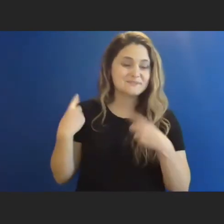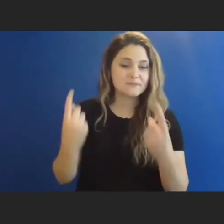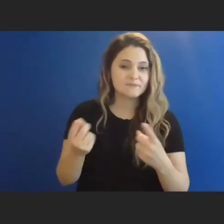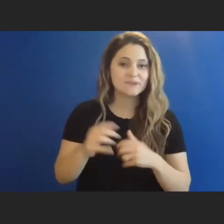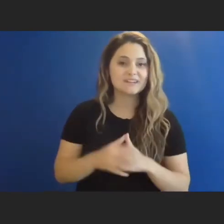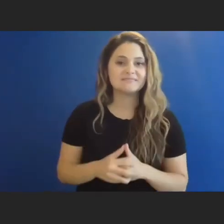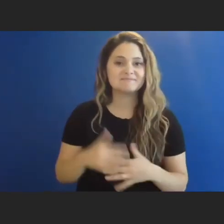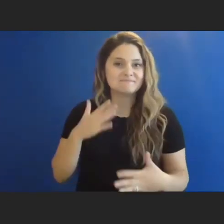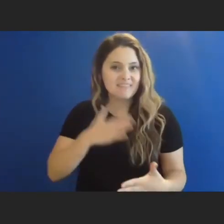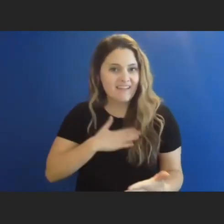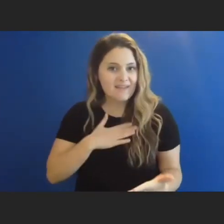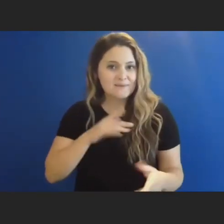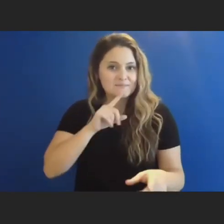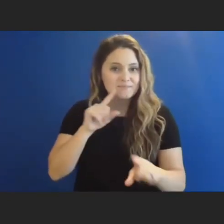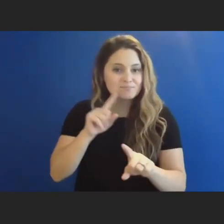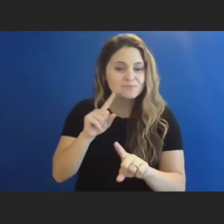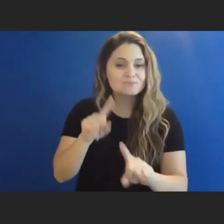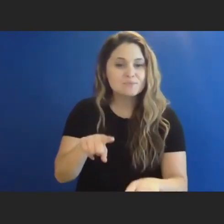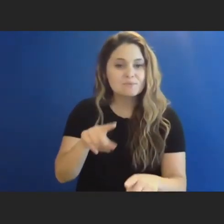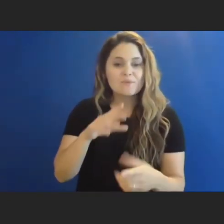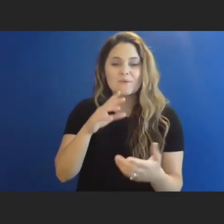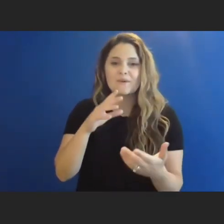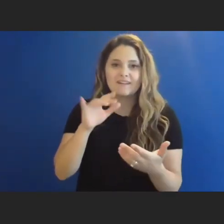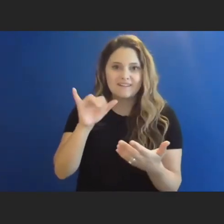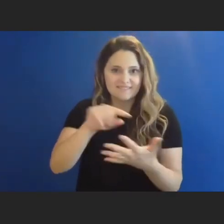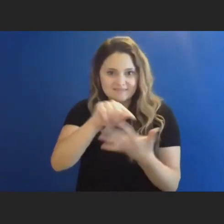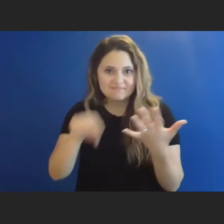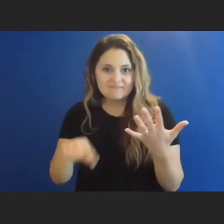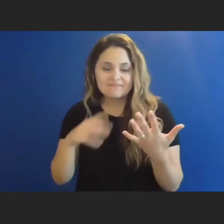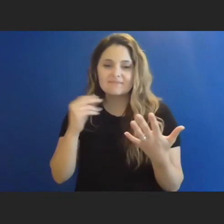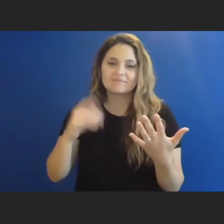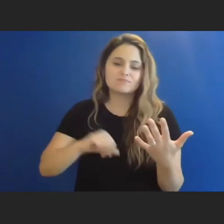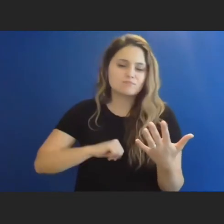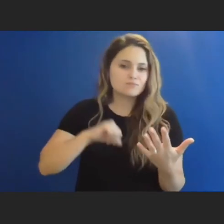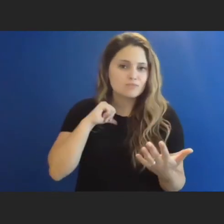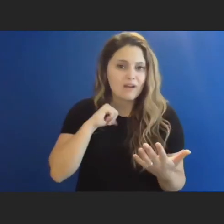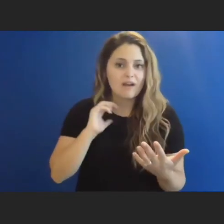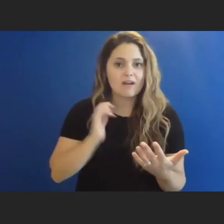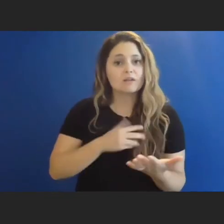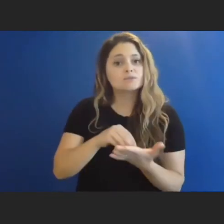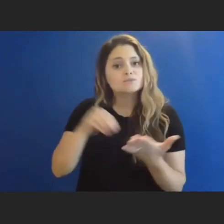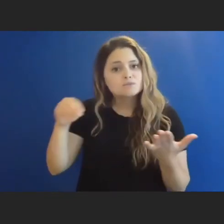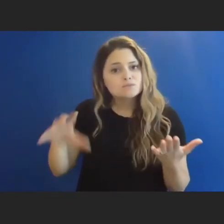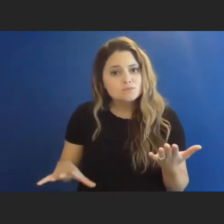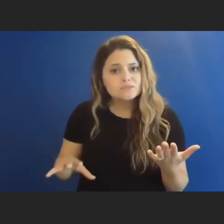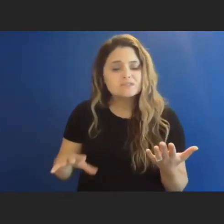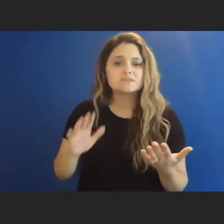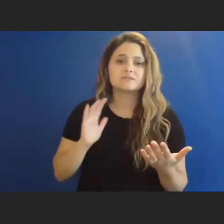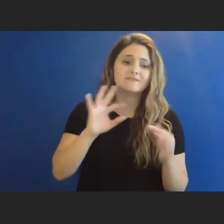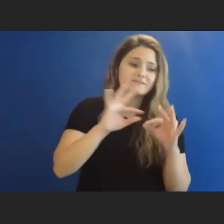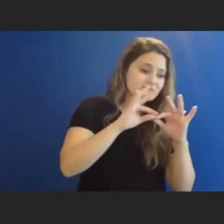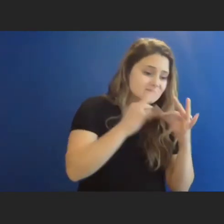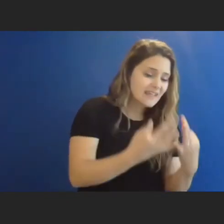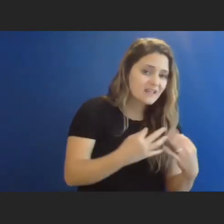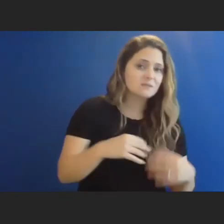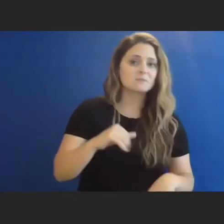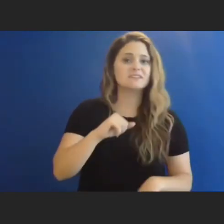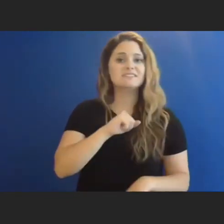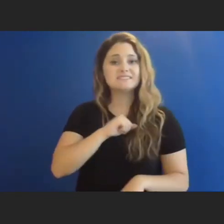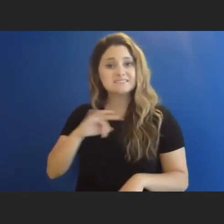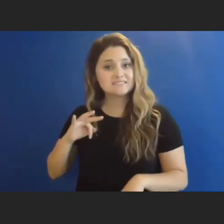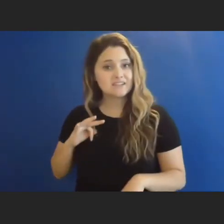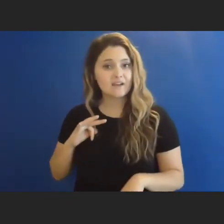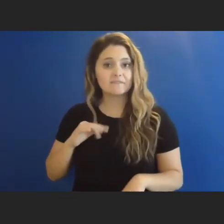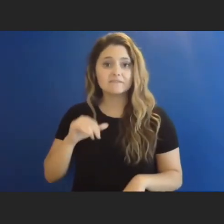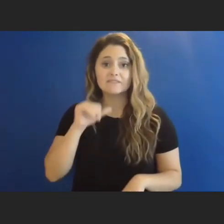so happy to report and so proud of our students and our families and our staff. We did